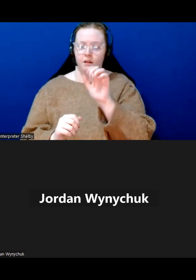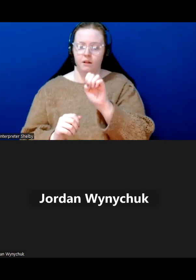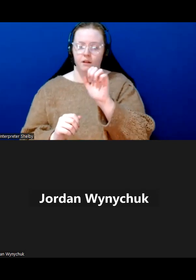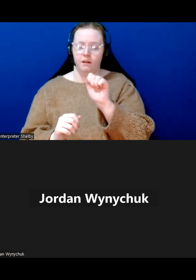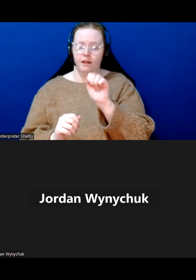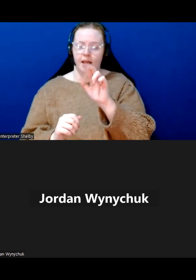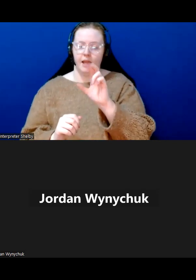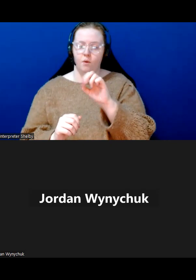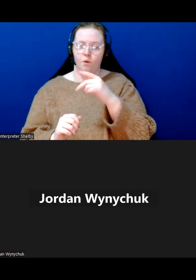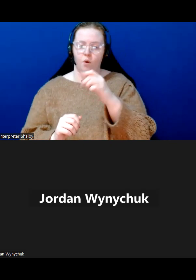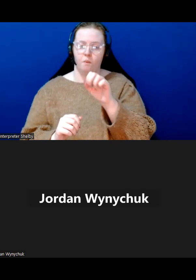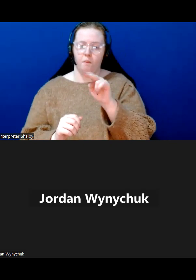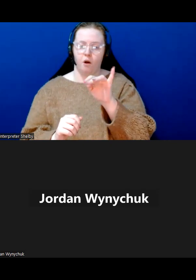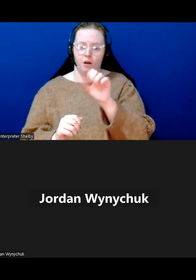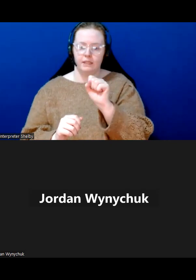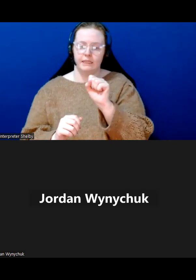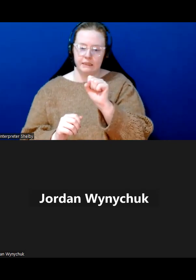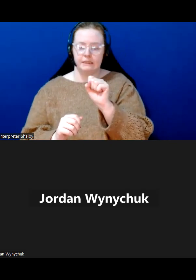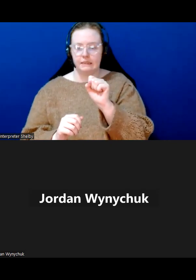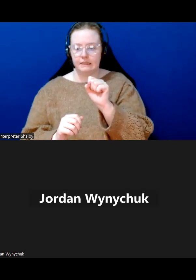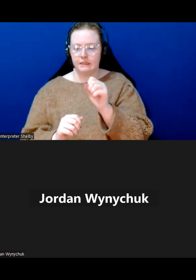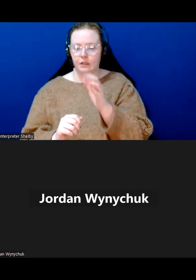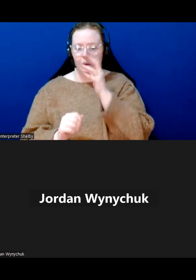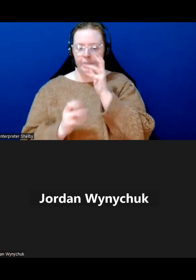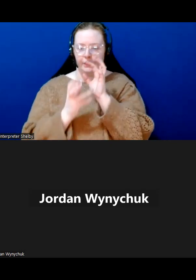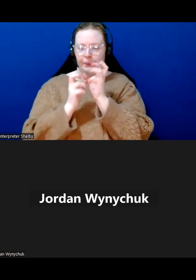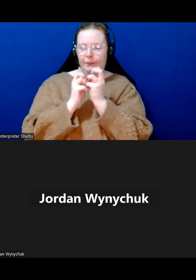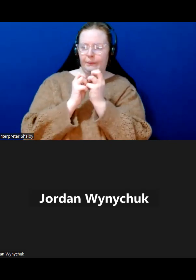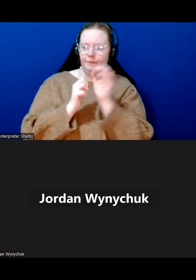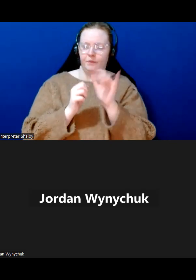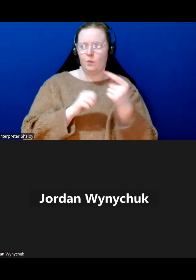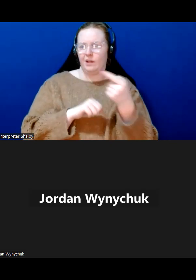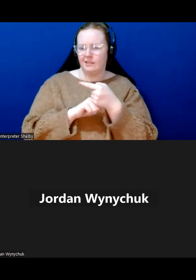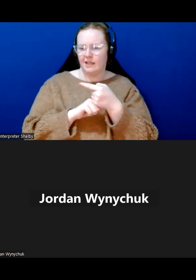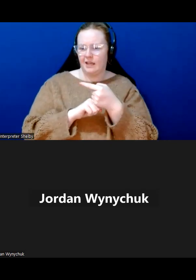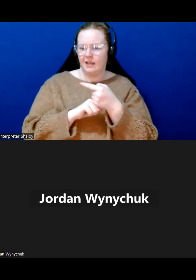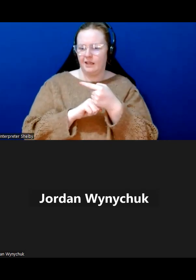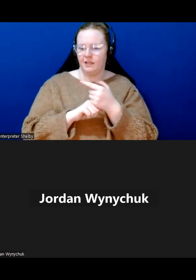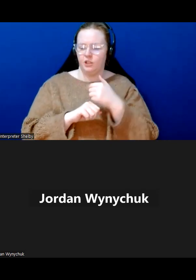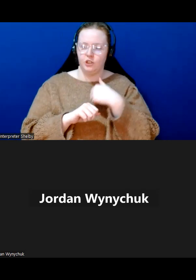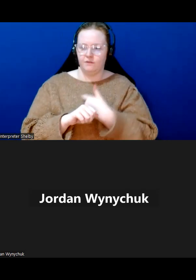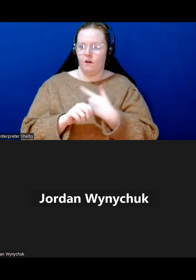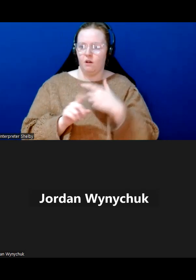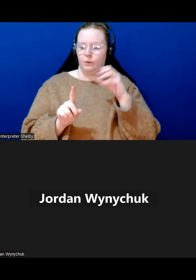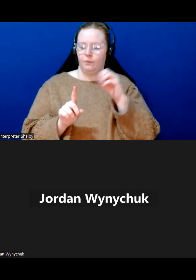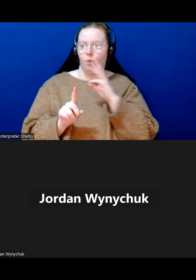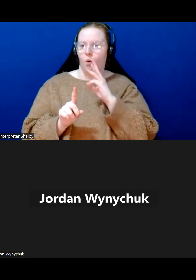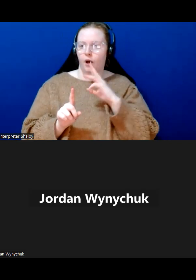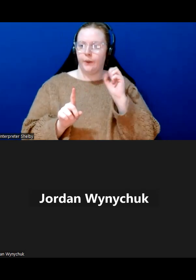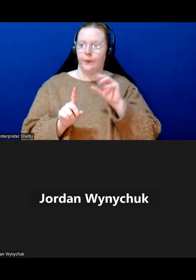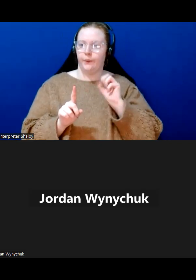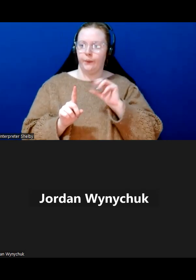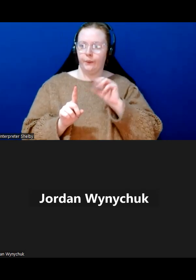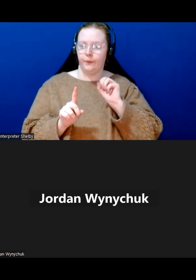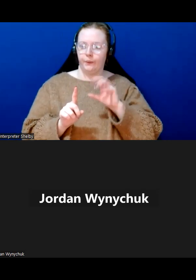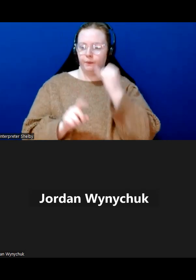plants, unfortunately, probably shrivel up within a day just because the misters are constantly going and they're the only thing providing